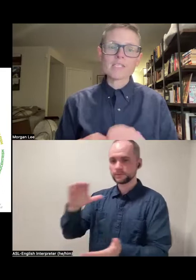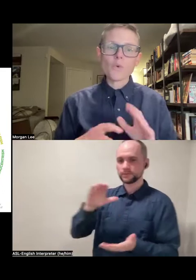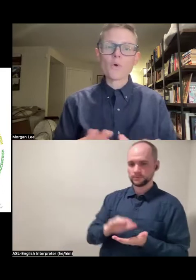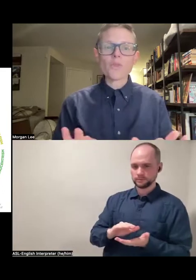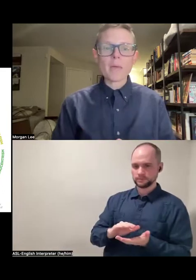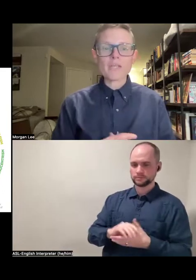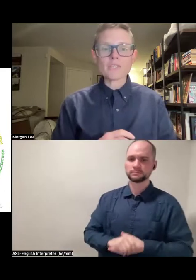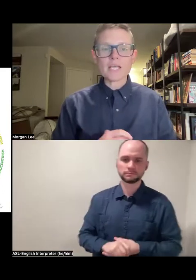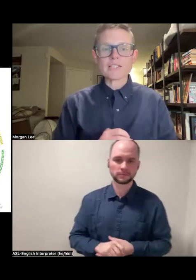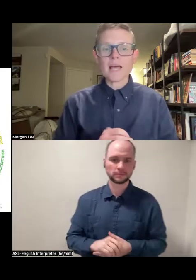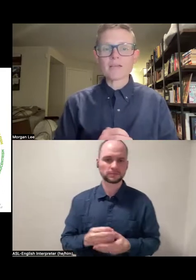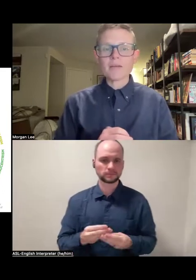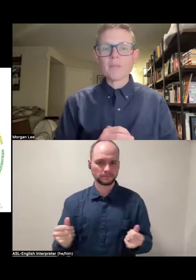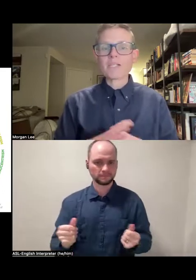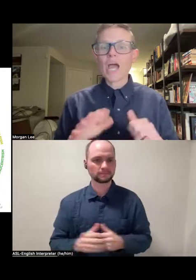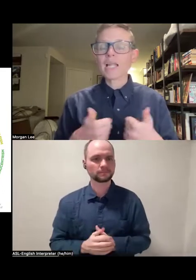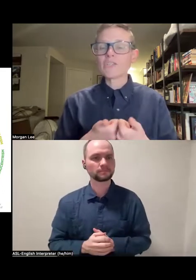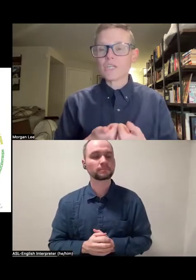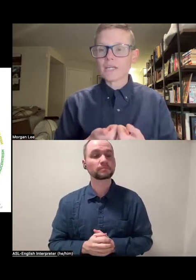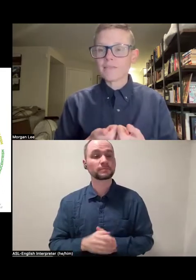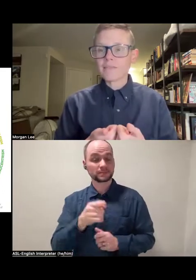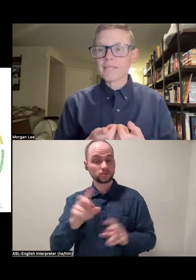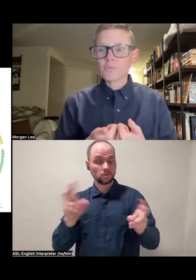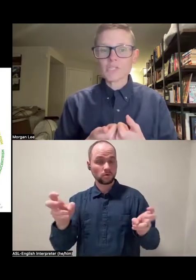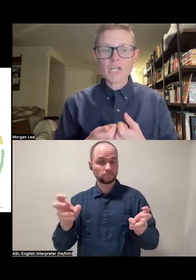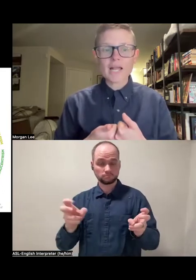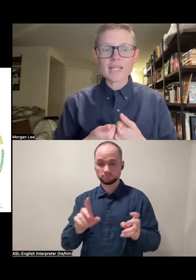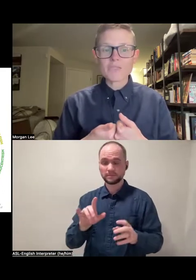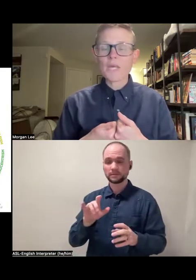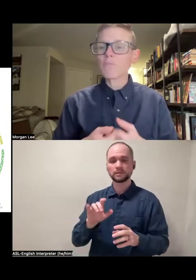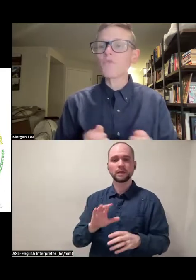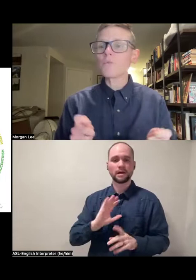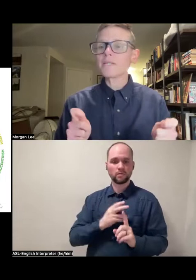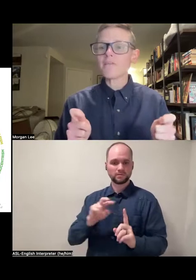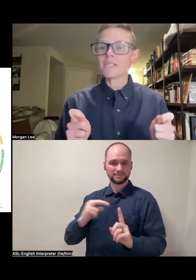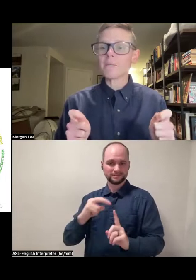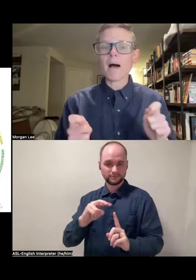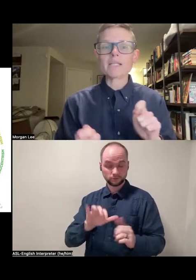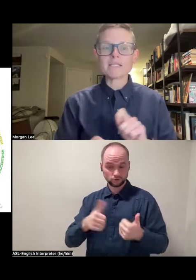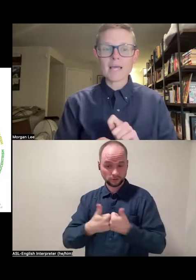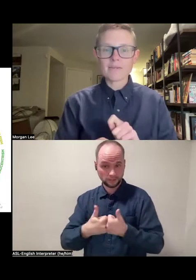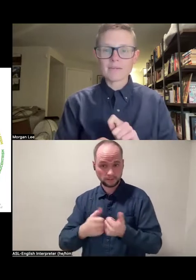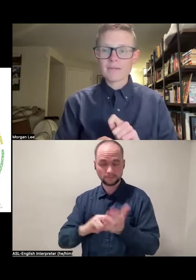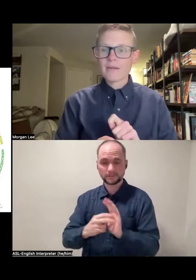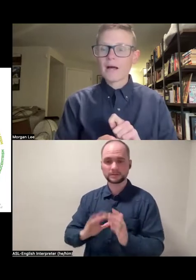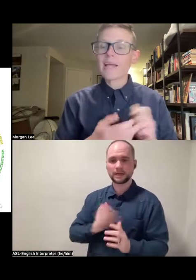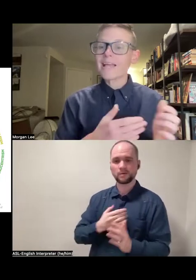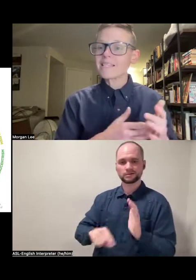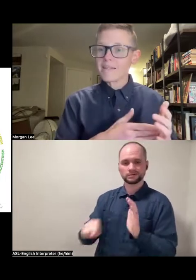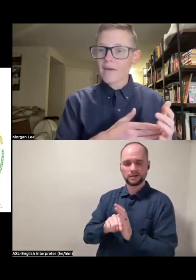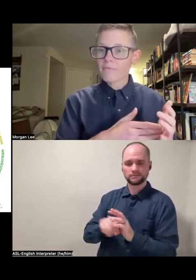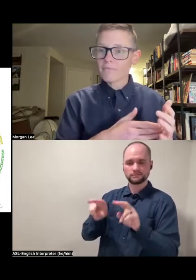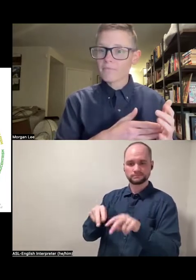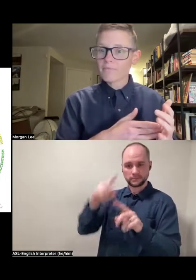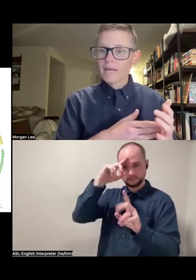In this quote on the page, it says that by challenging these positionalities, we can move from a deficit mindset